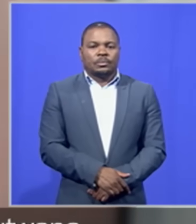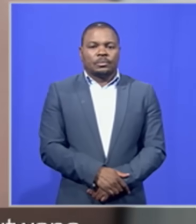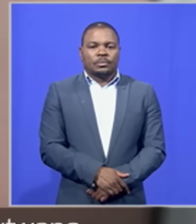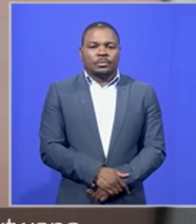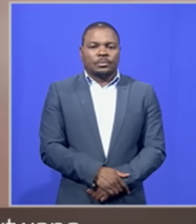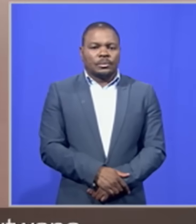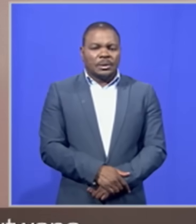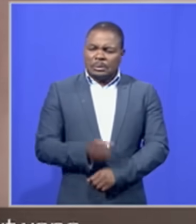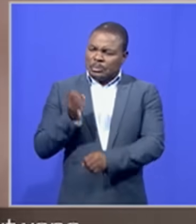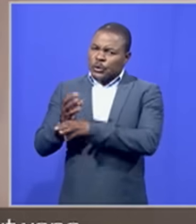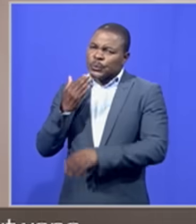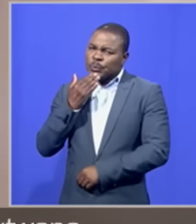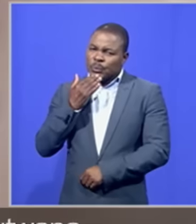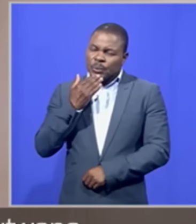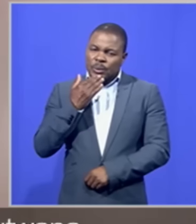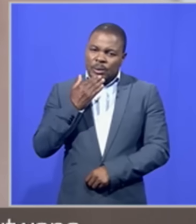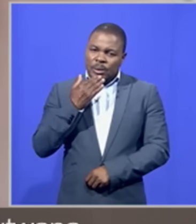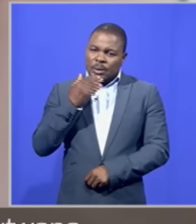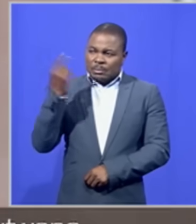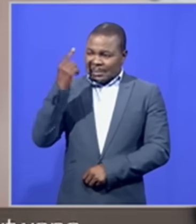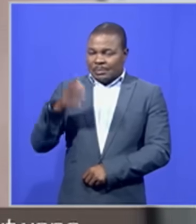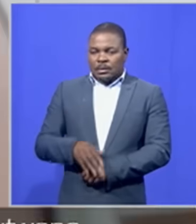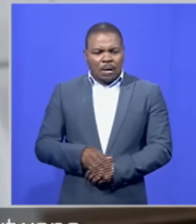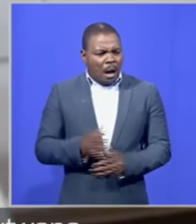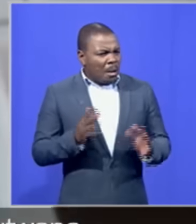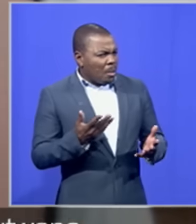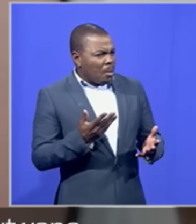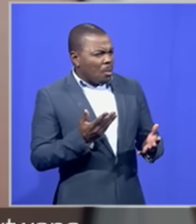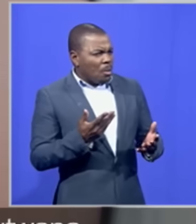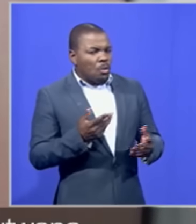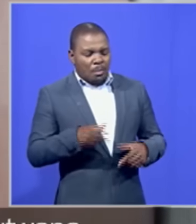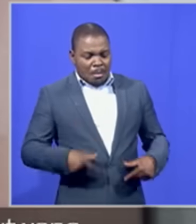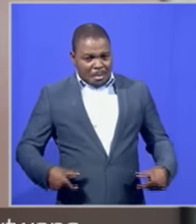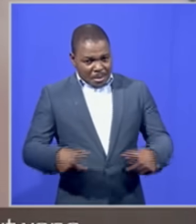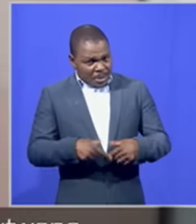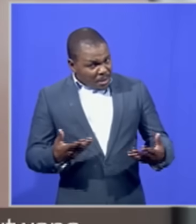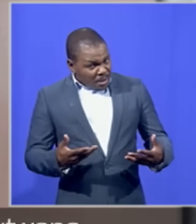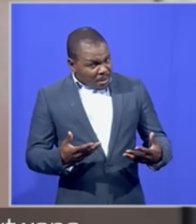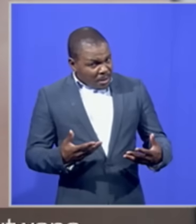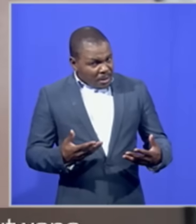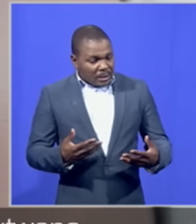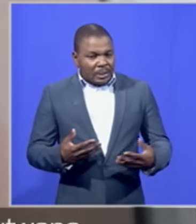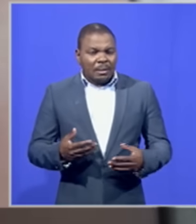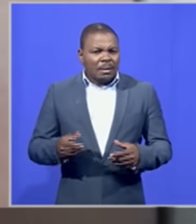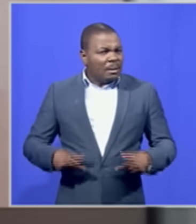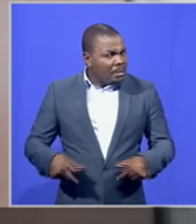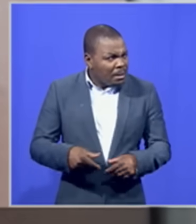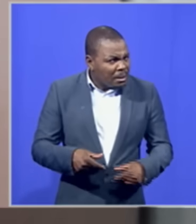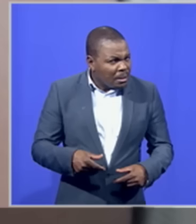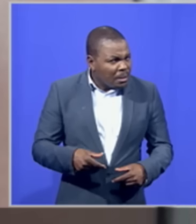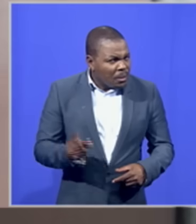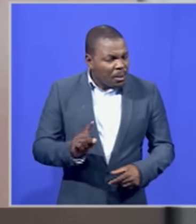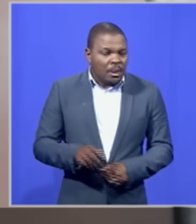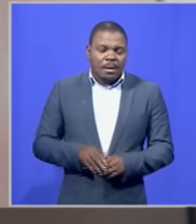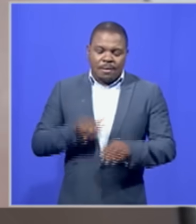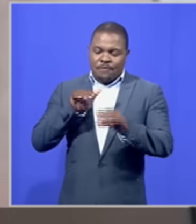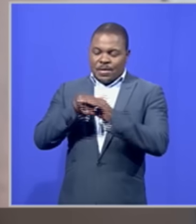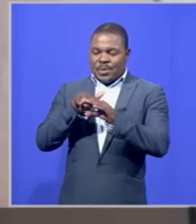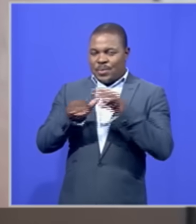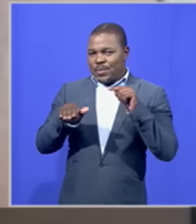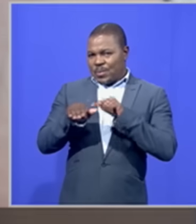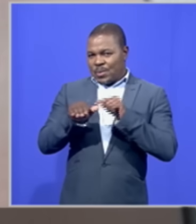O teile ka mang? O teile kang? Ka lepanta? Kang? Go video yeo e phatlaletse